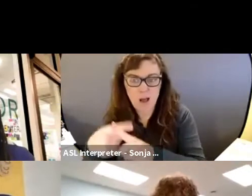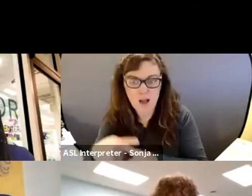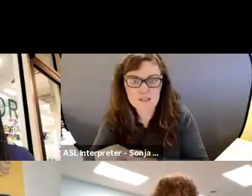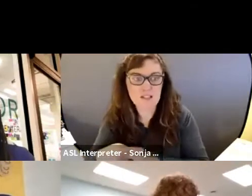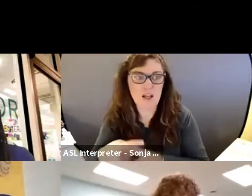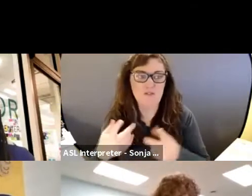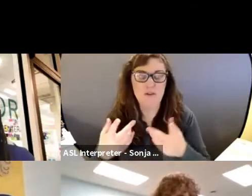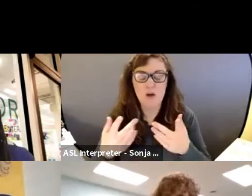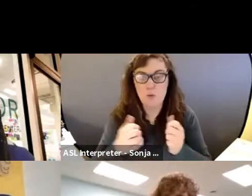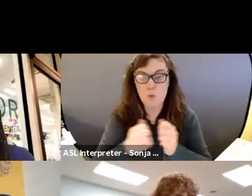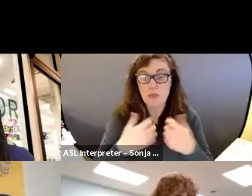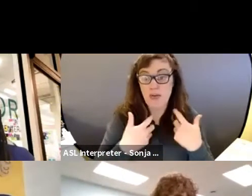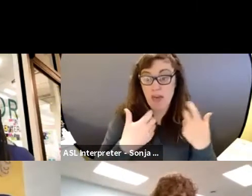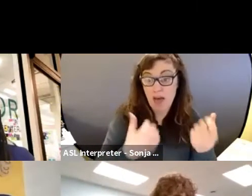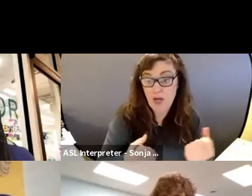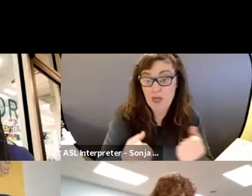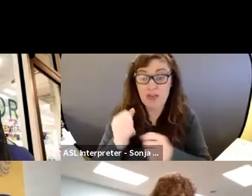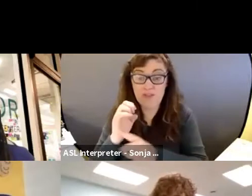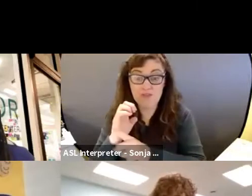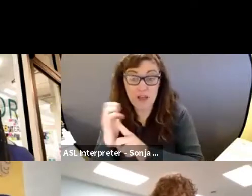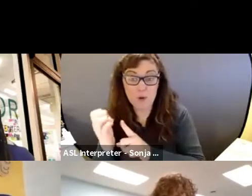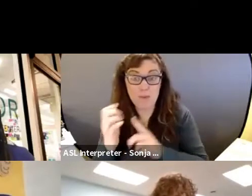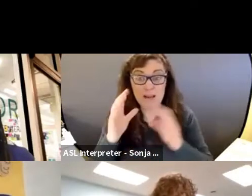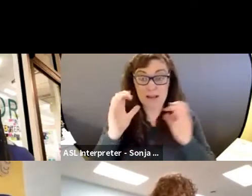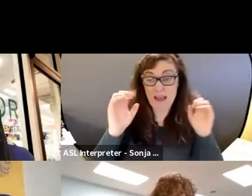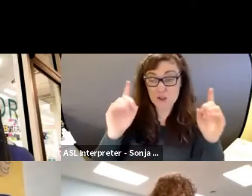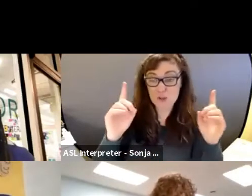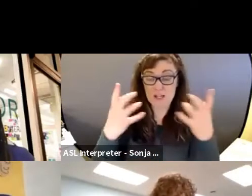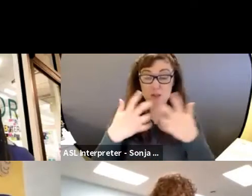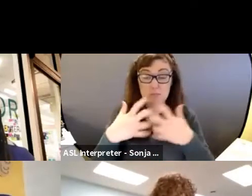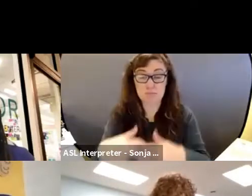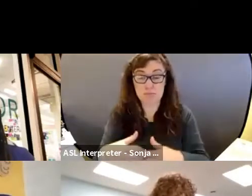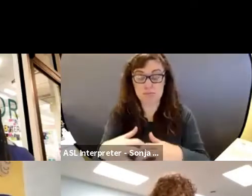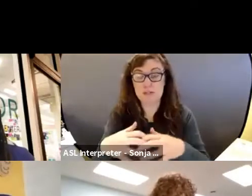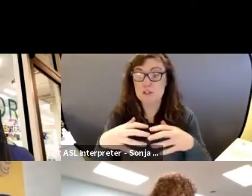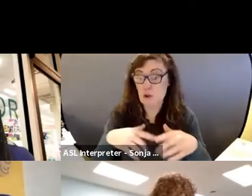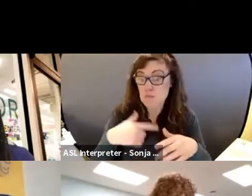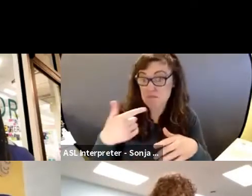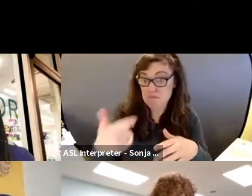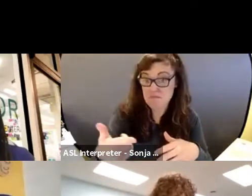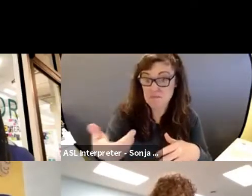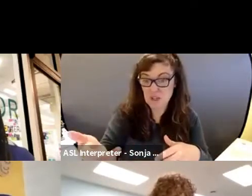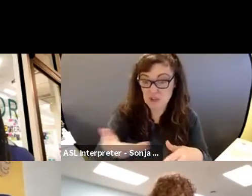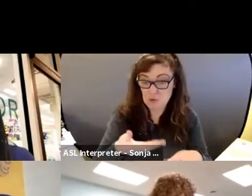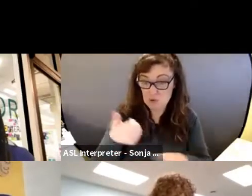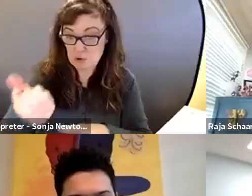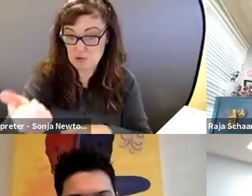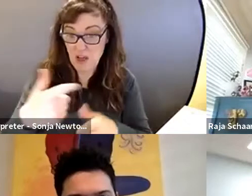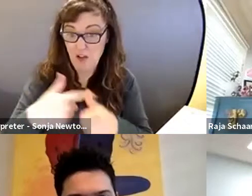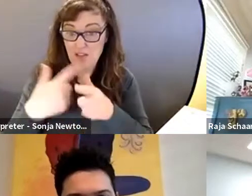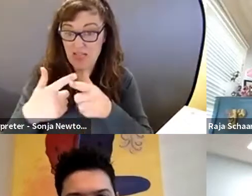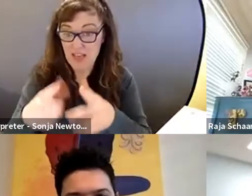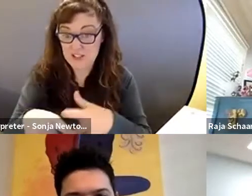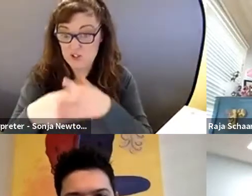with health and environment and education. So with that really brief intro, I'm going to let Raja introduce herself, and then we're going to get started for the